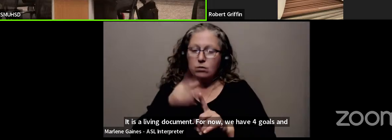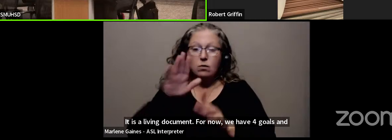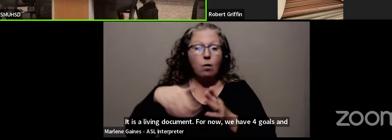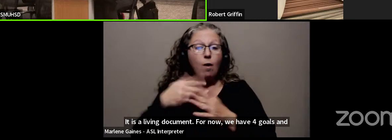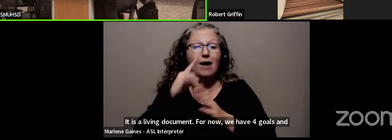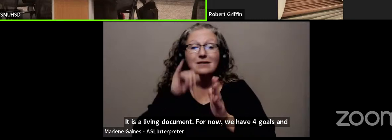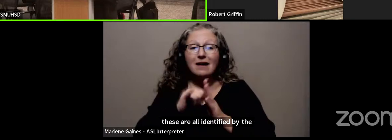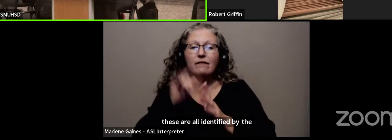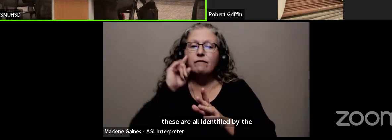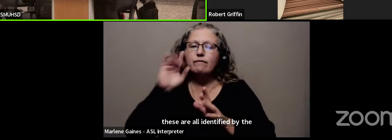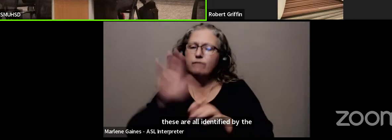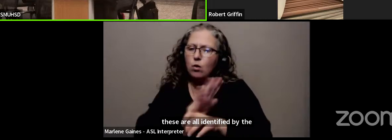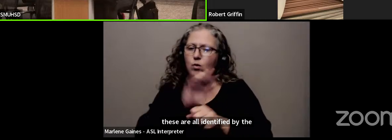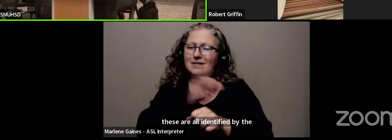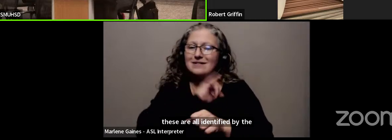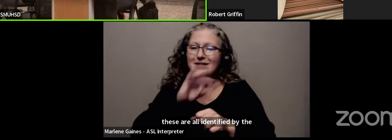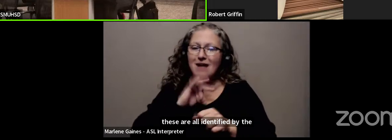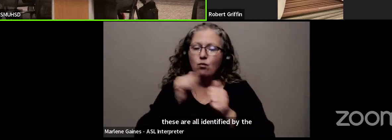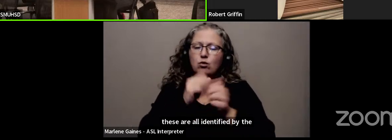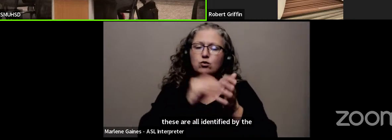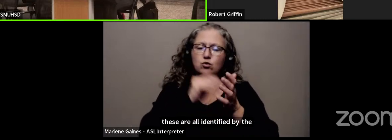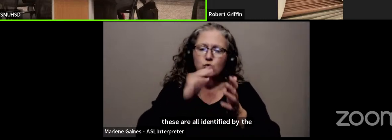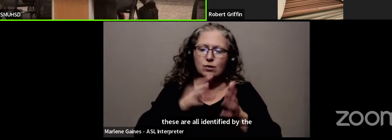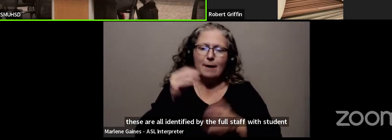full staff with student and parent